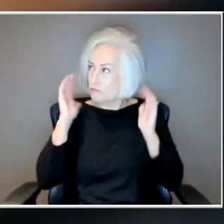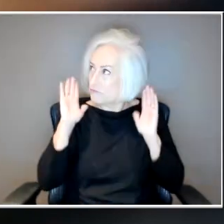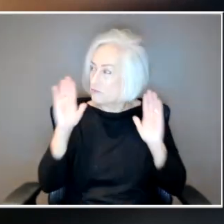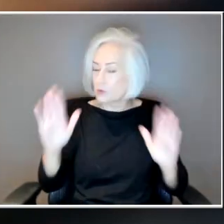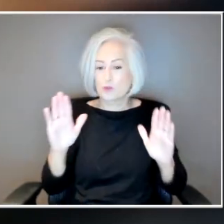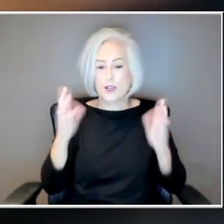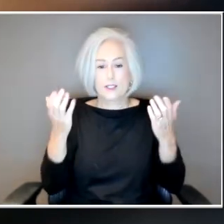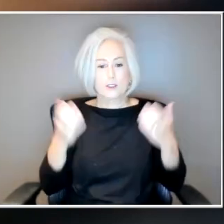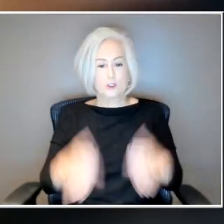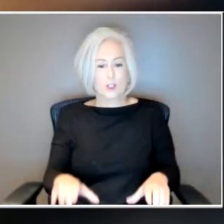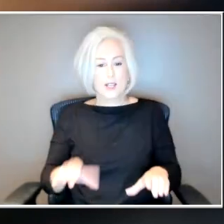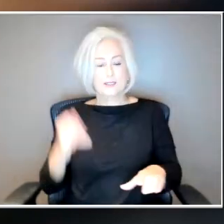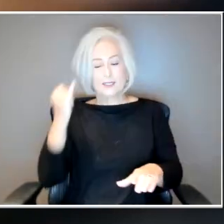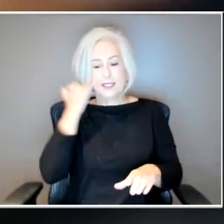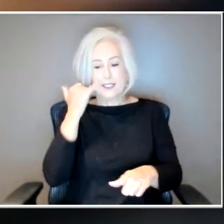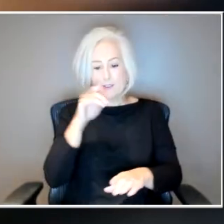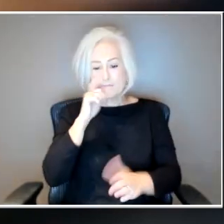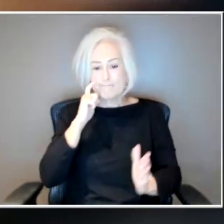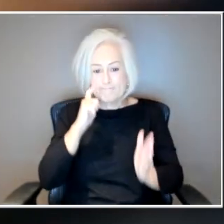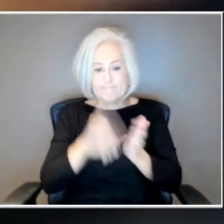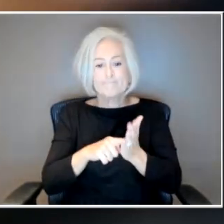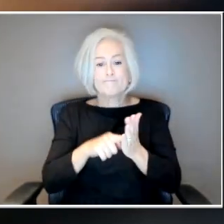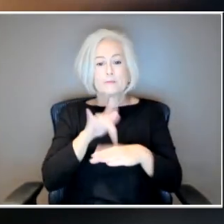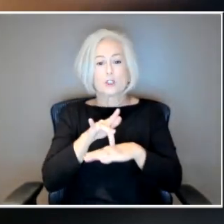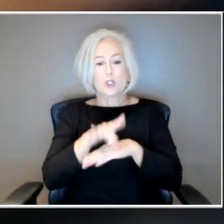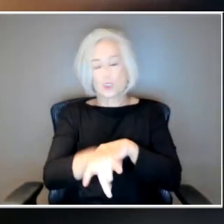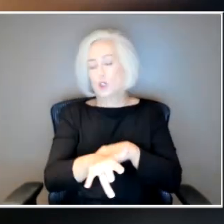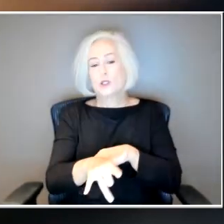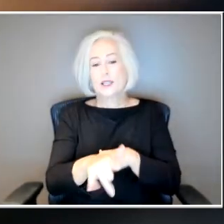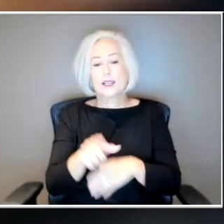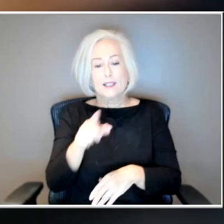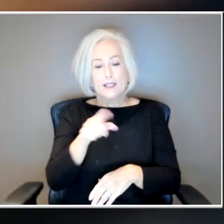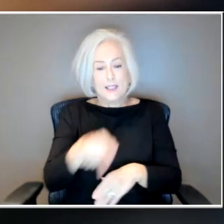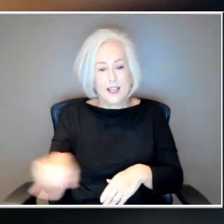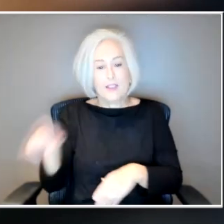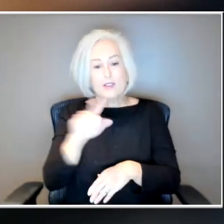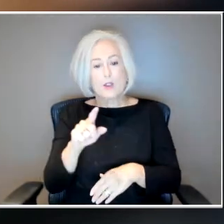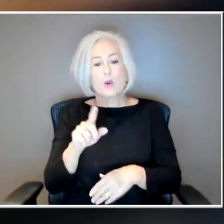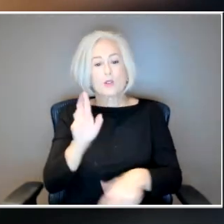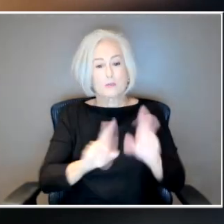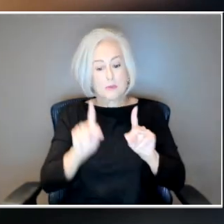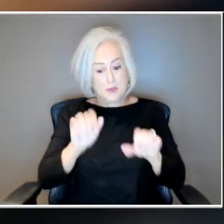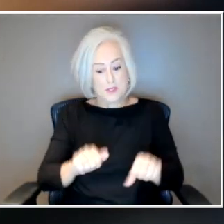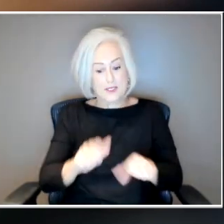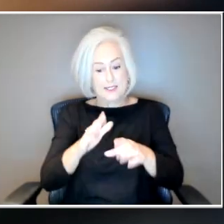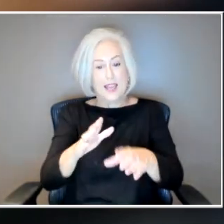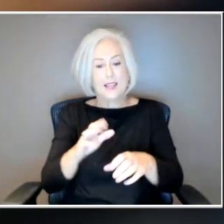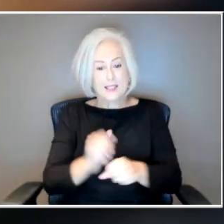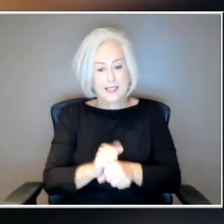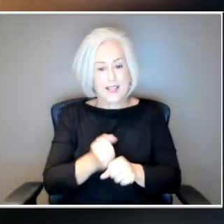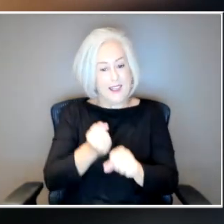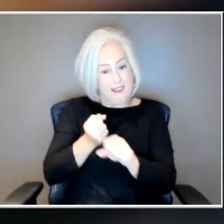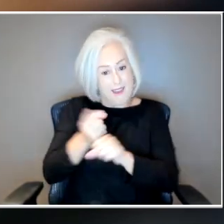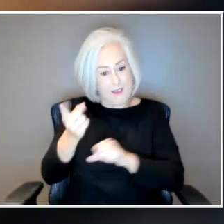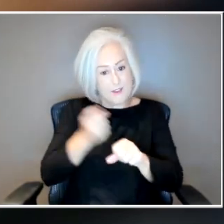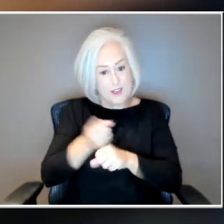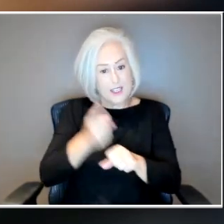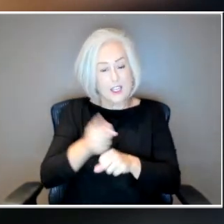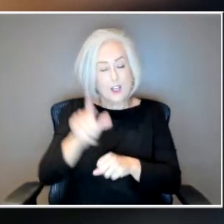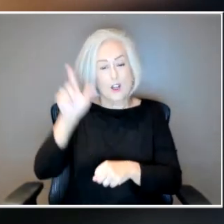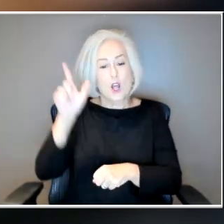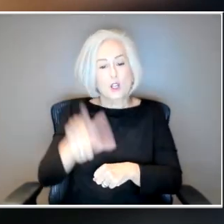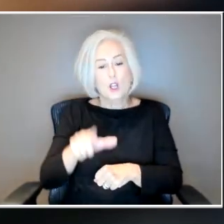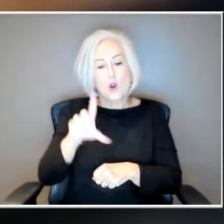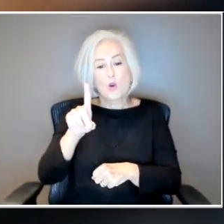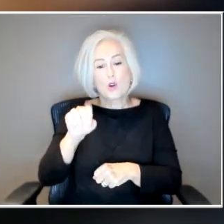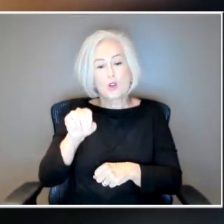cancer early. And these eligible patients, qualify for a yearly low-dose screening CT. So again, I really encourage